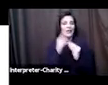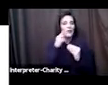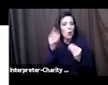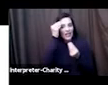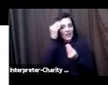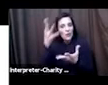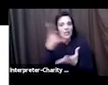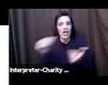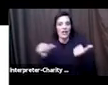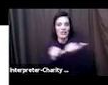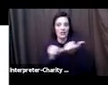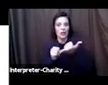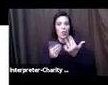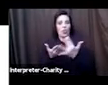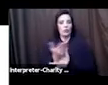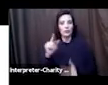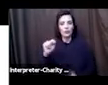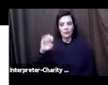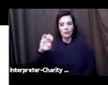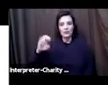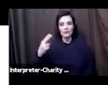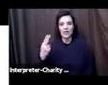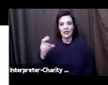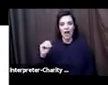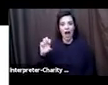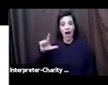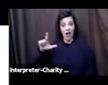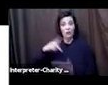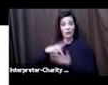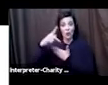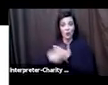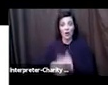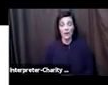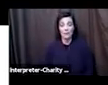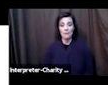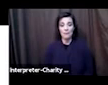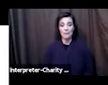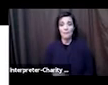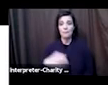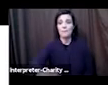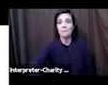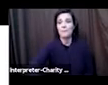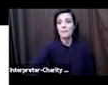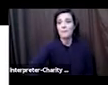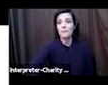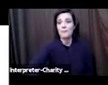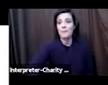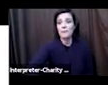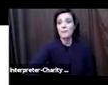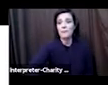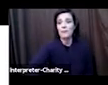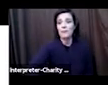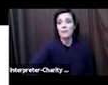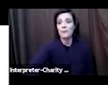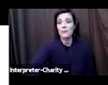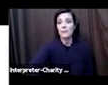through the Tekl programs. So let me jump in here again. You're right, Haley. I mean, it's